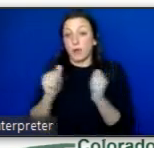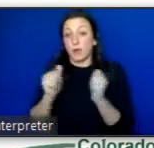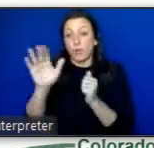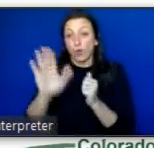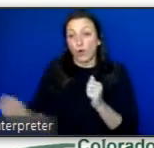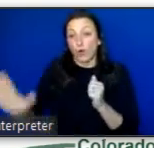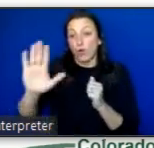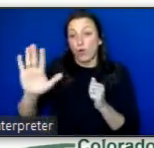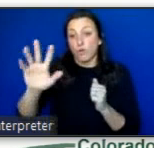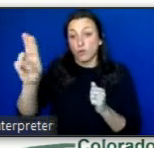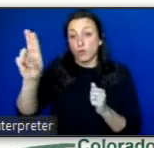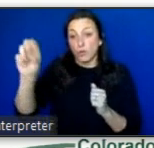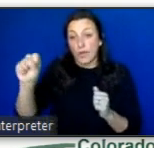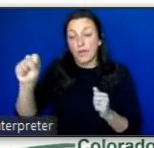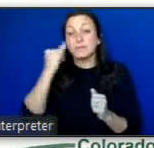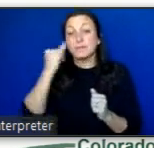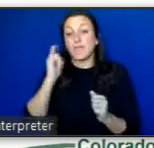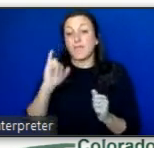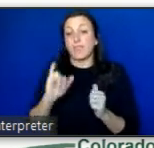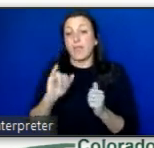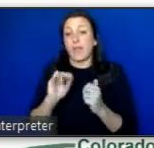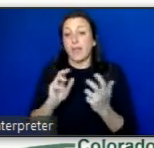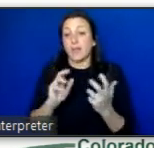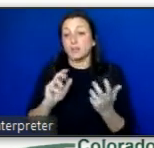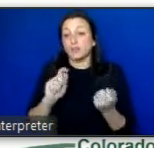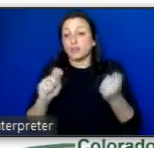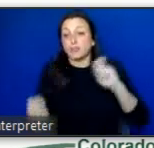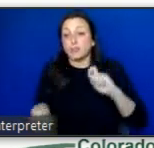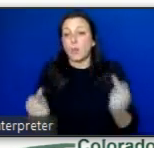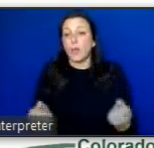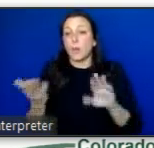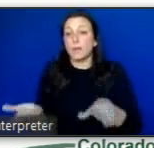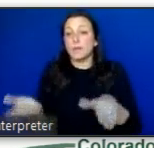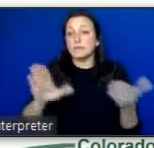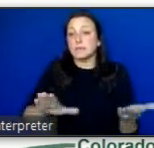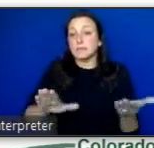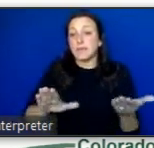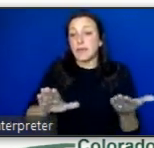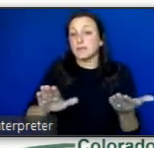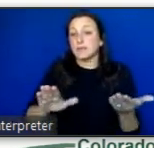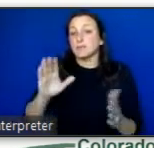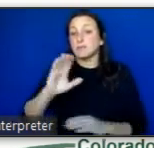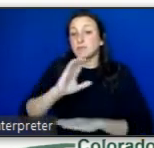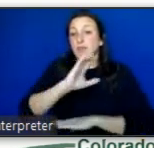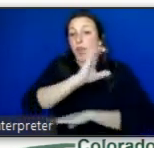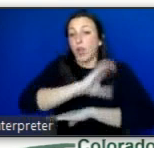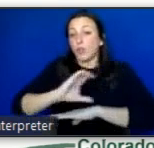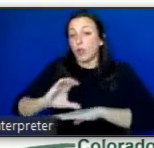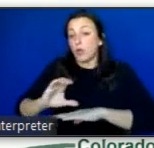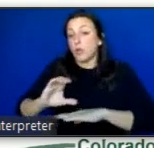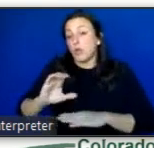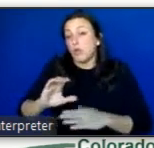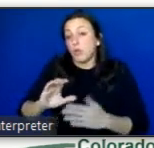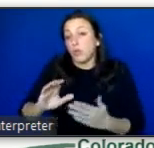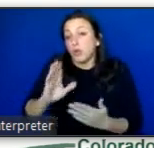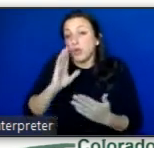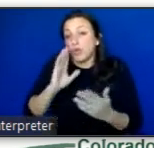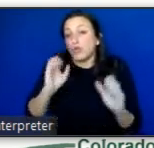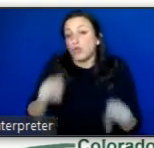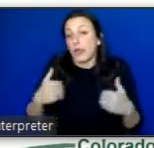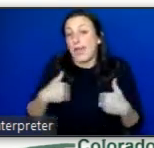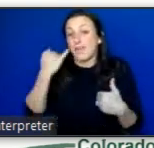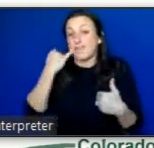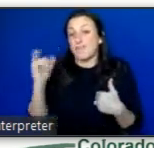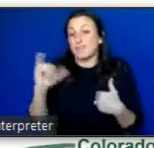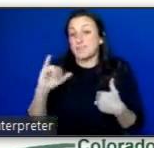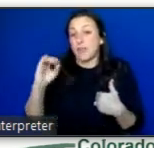if you translate this to the number of deaths that Colorado would have potentially had, if we had a rate similar to the US, that's